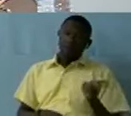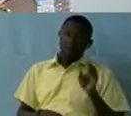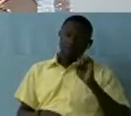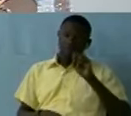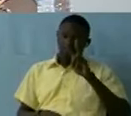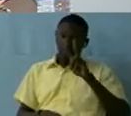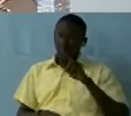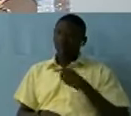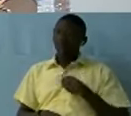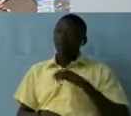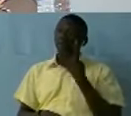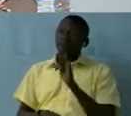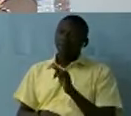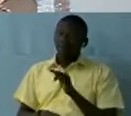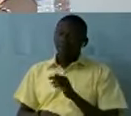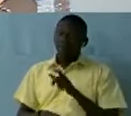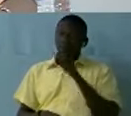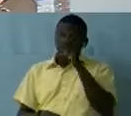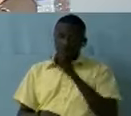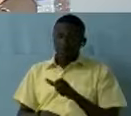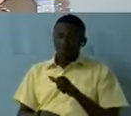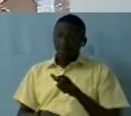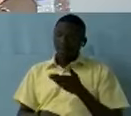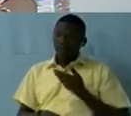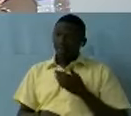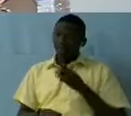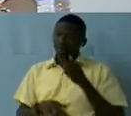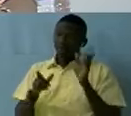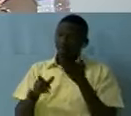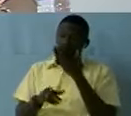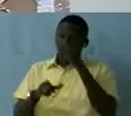that person also gets to that level,